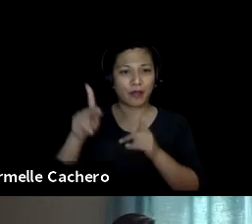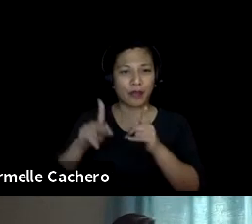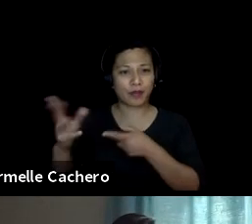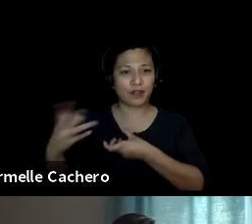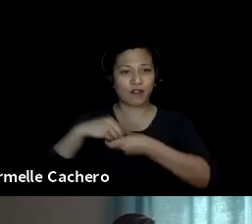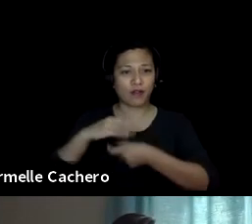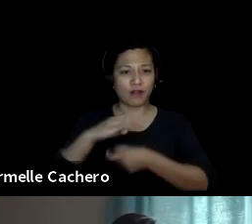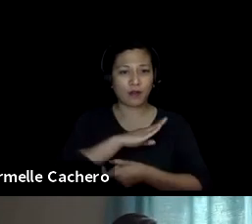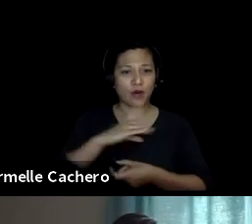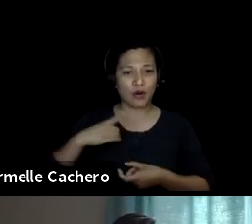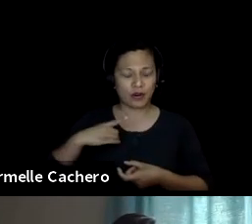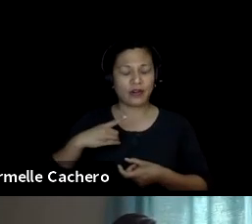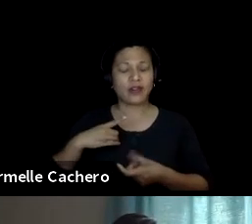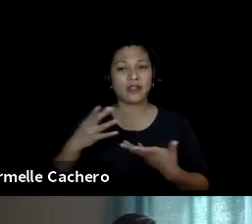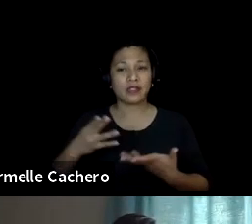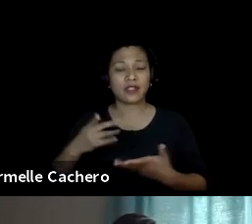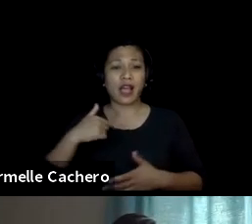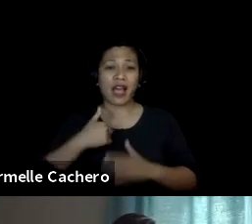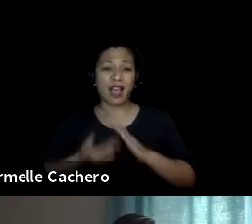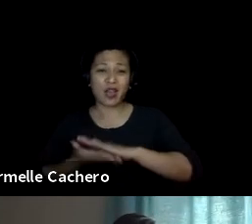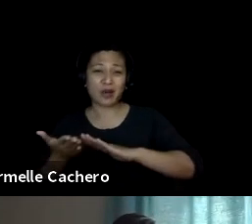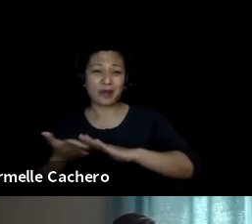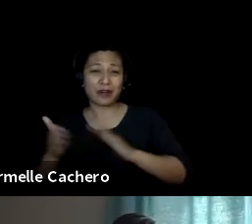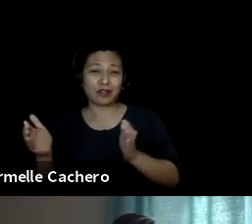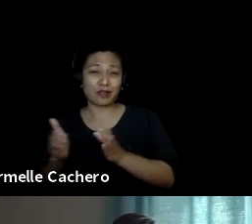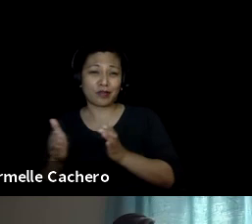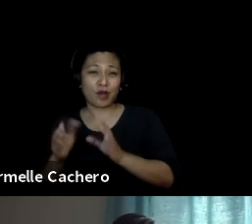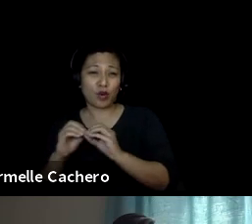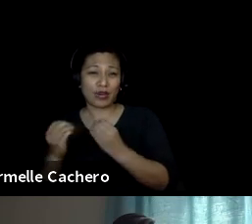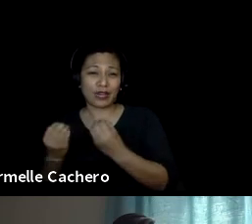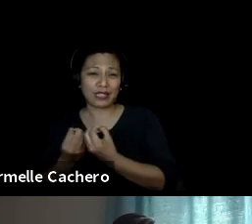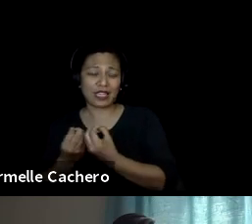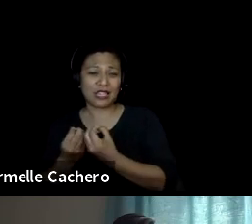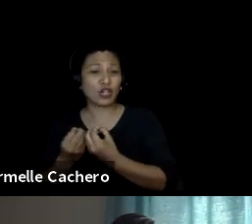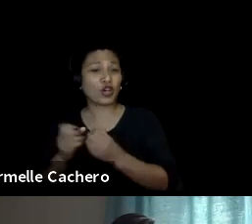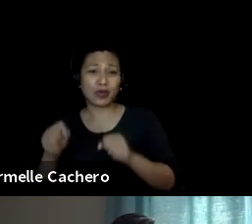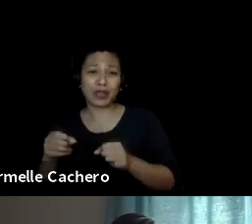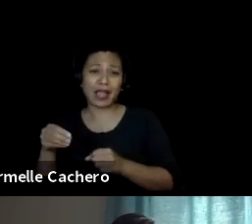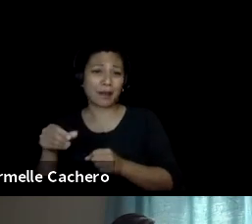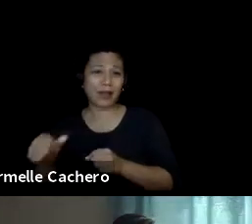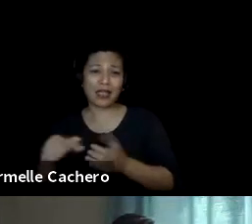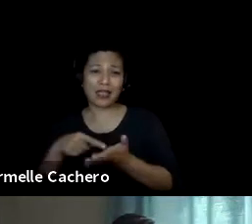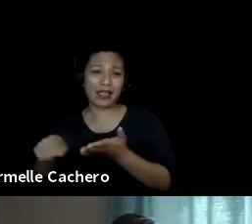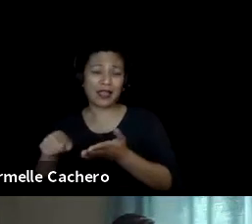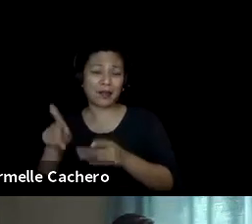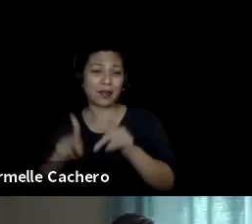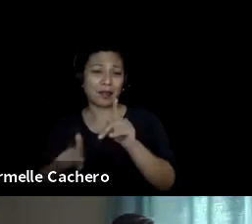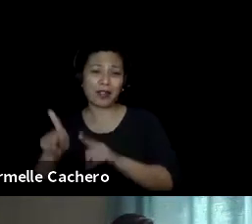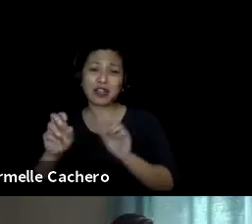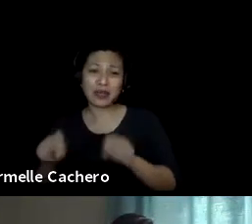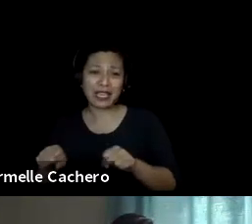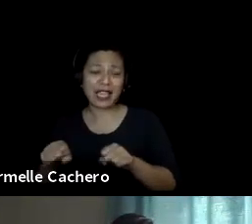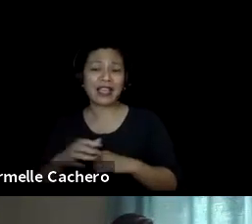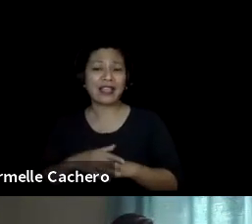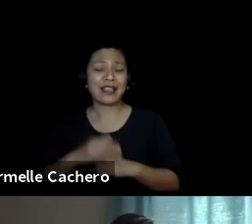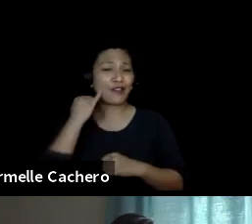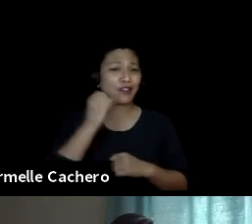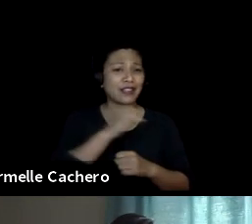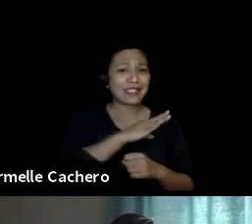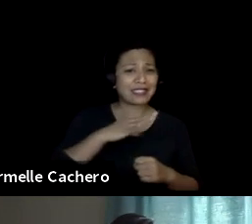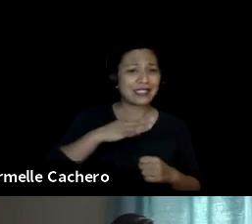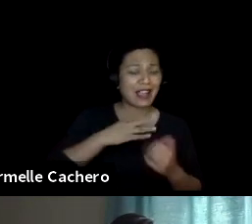like, I run a very small organization. We can pay people, and when like, as we're going through our staff, we're like trying